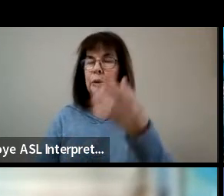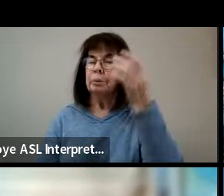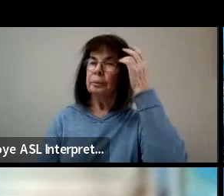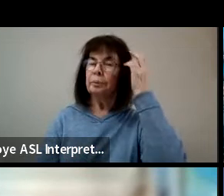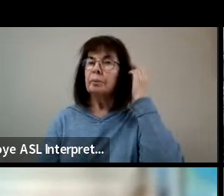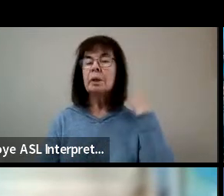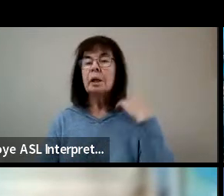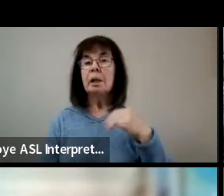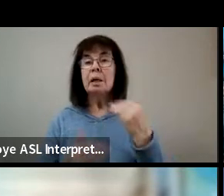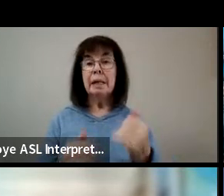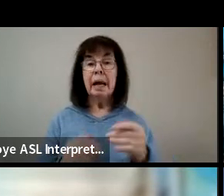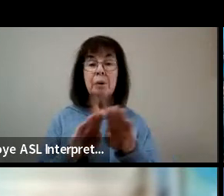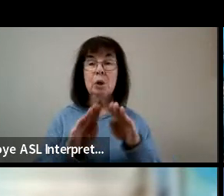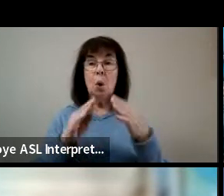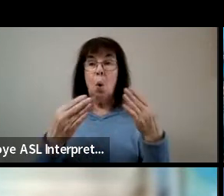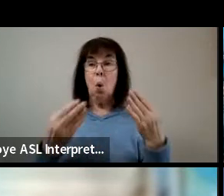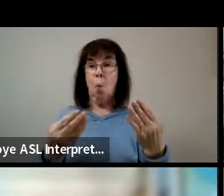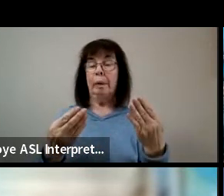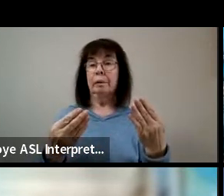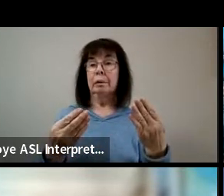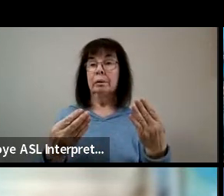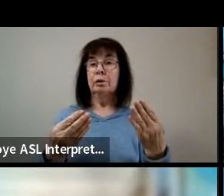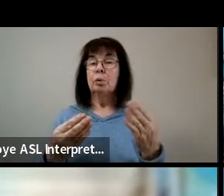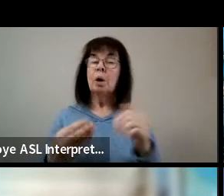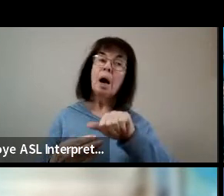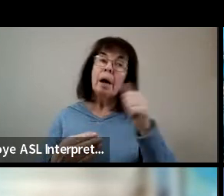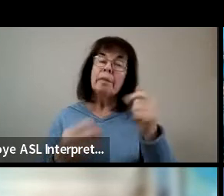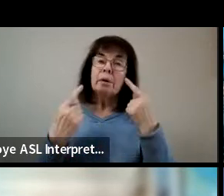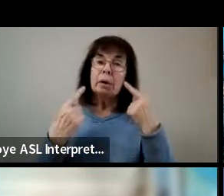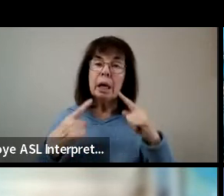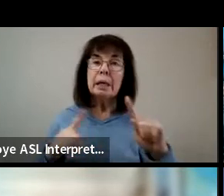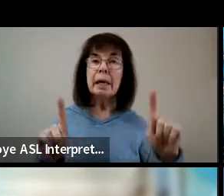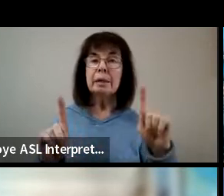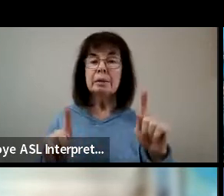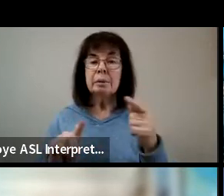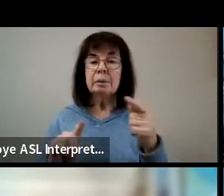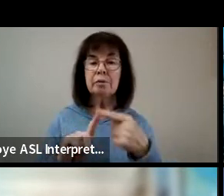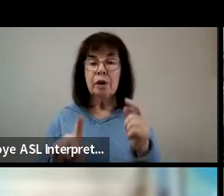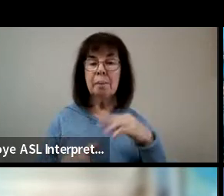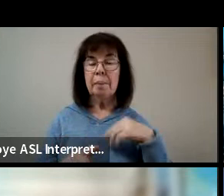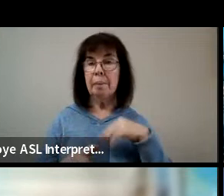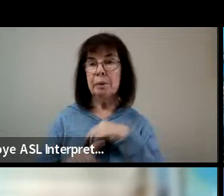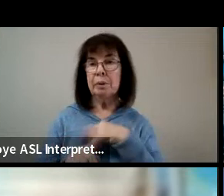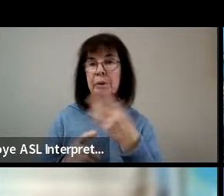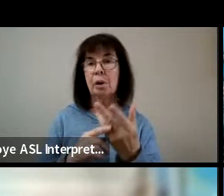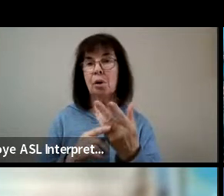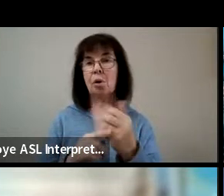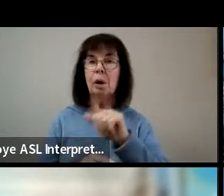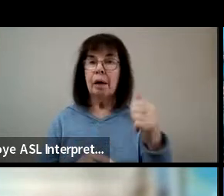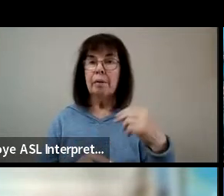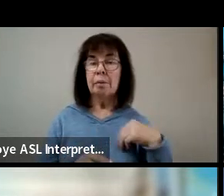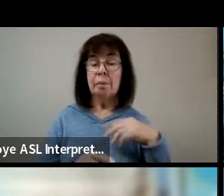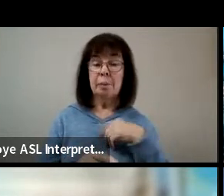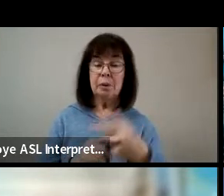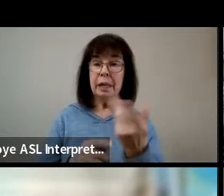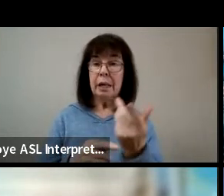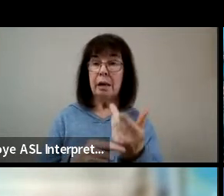But we're going to open the floor to other announcements from advisory group members or other members who are in